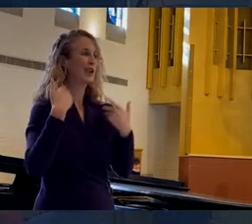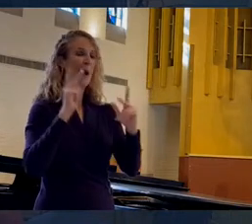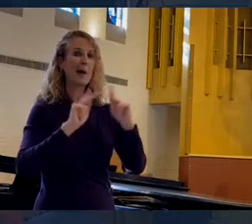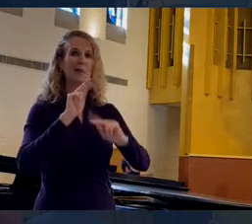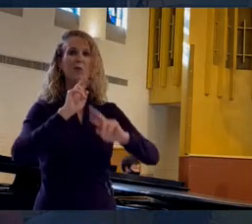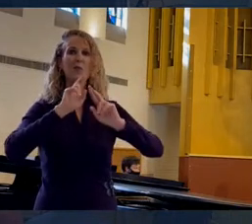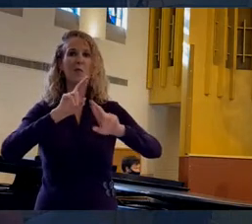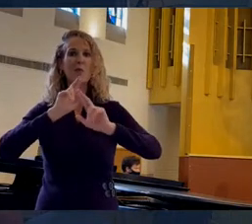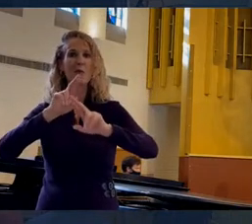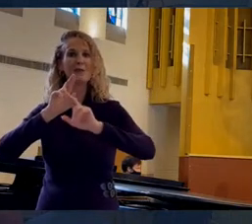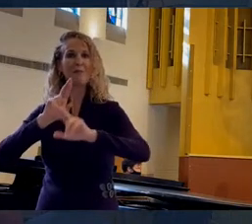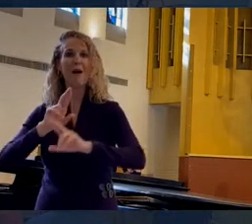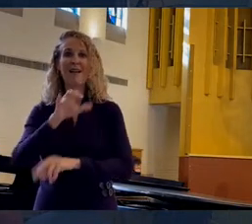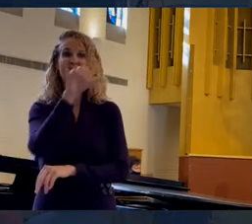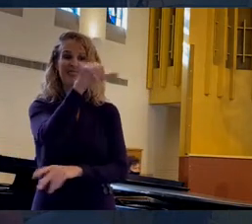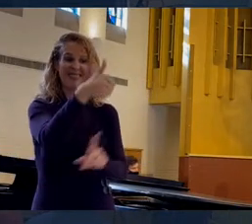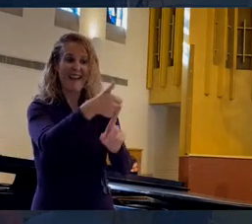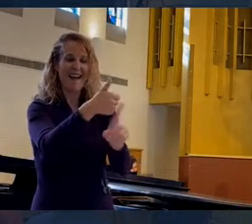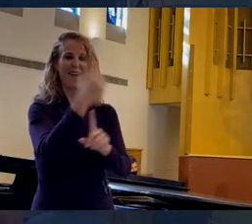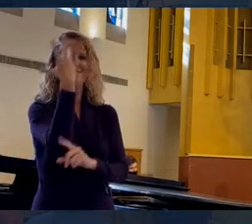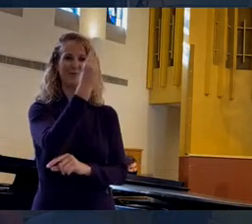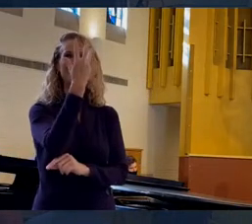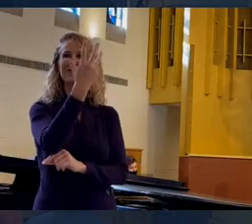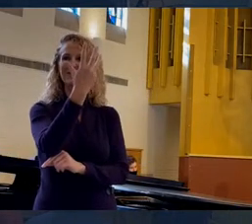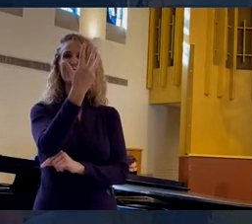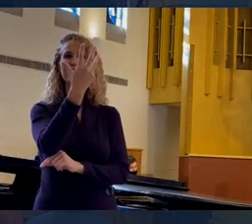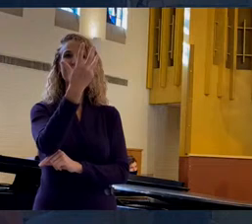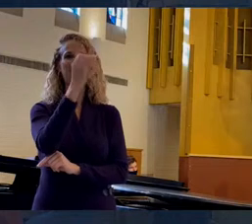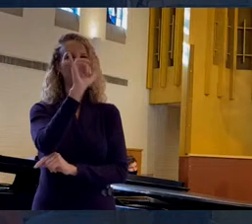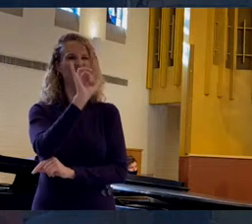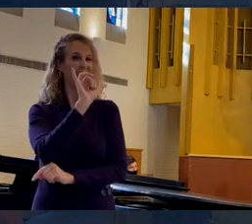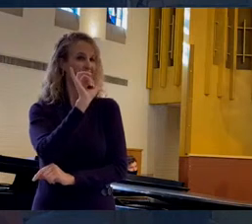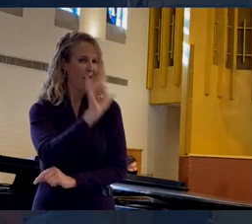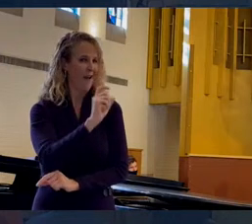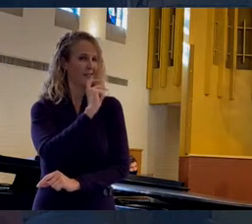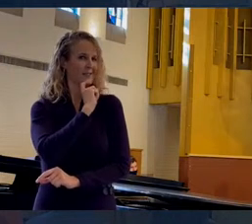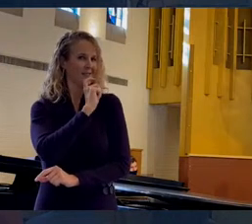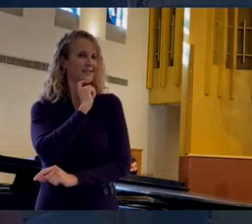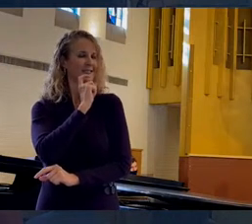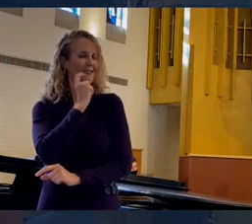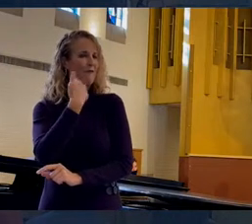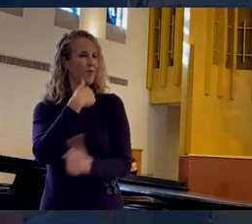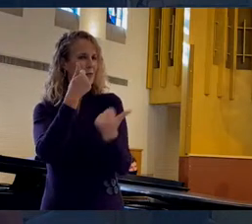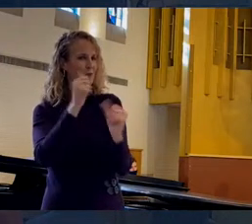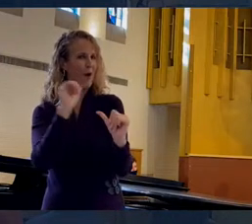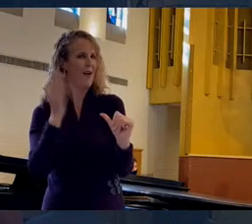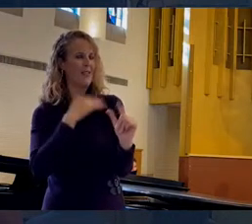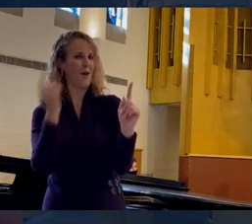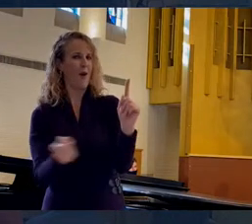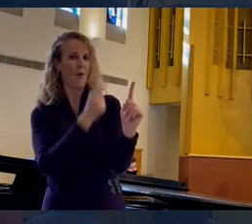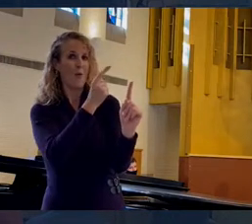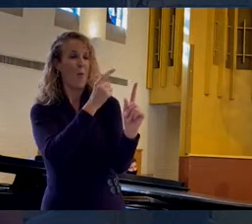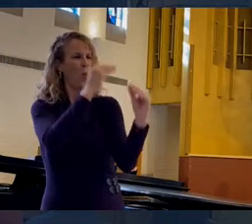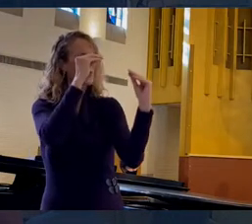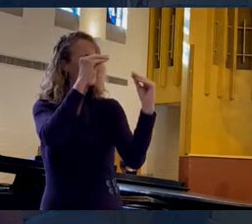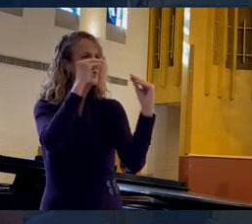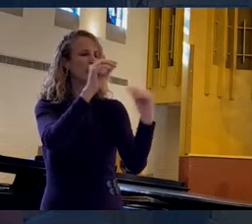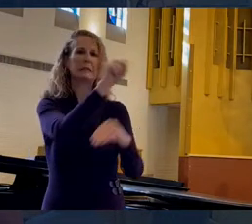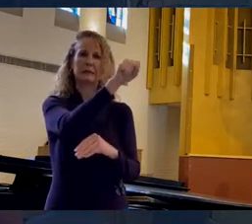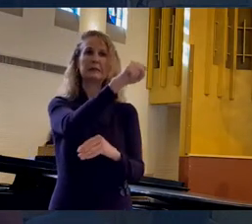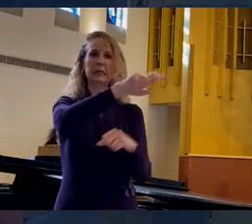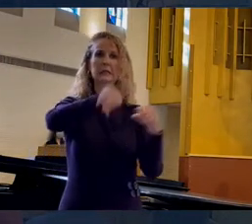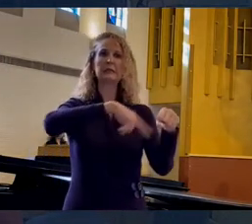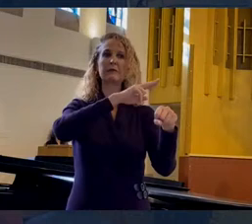people respond, that is beautiful, and that is what Xavier tries to do. To teach for